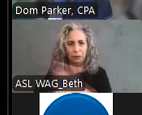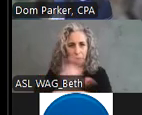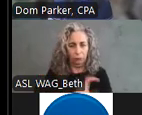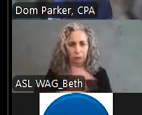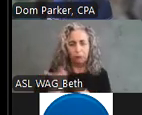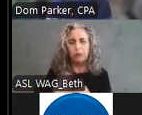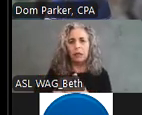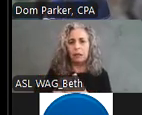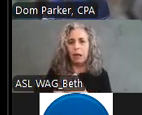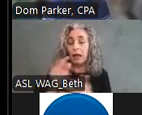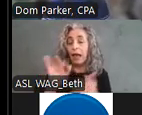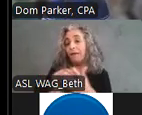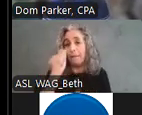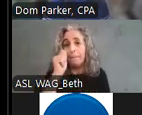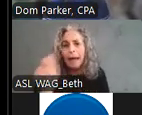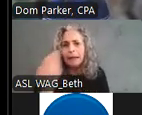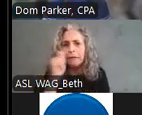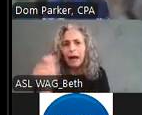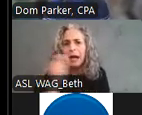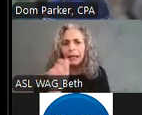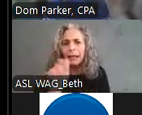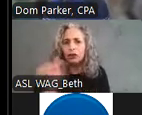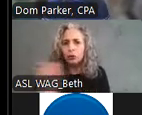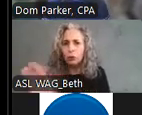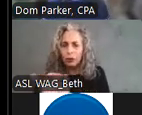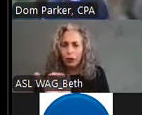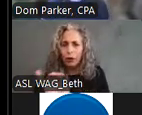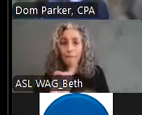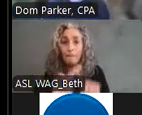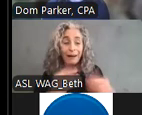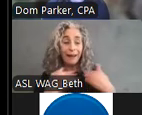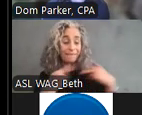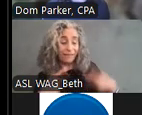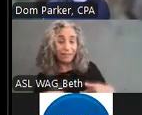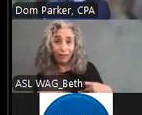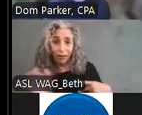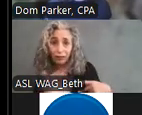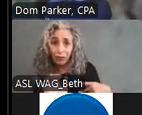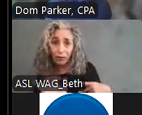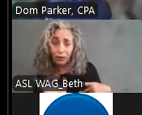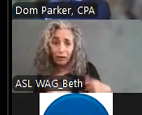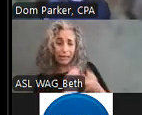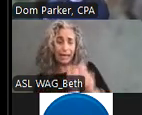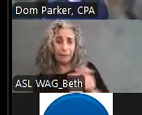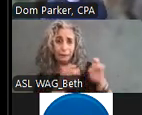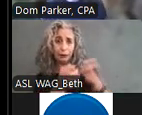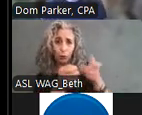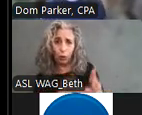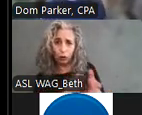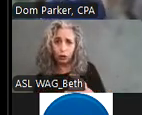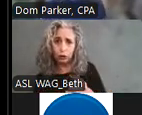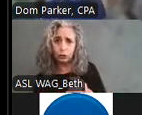got a magnifying zoom. But then we also have the physical as well. We have adaptive controllers. We have eye gaze